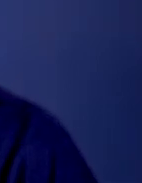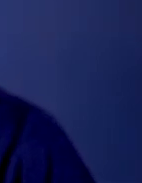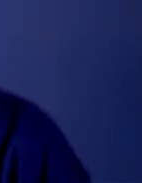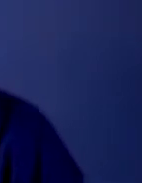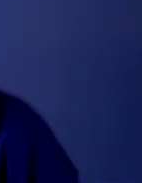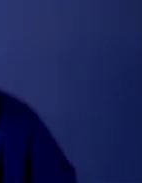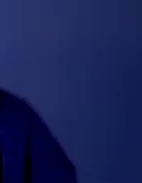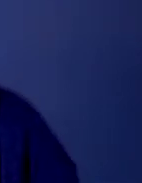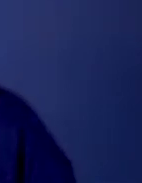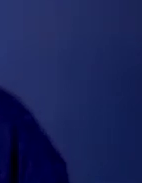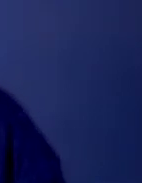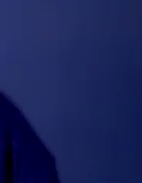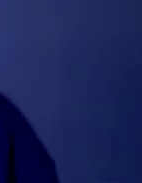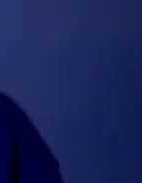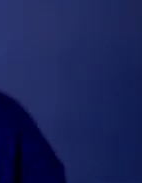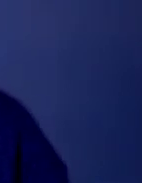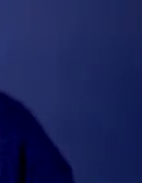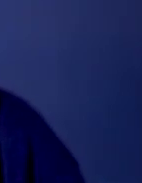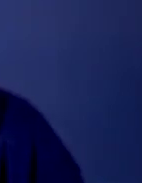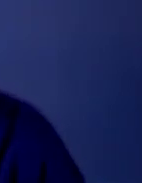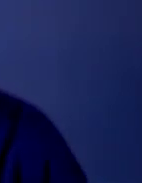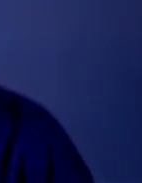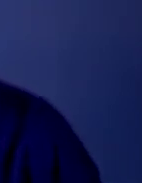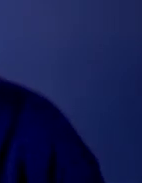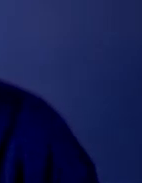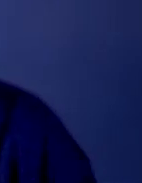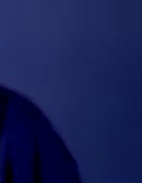Thank you so much and see you in our next video and prayer section. Bye.